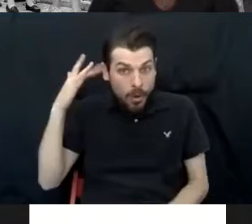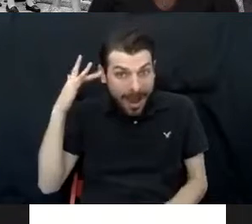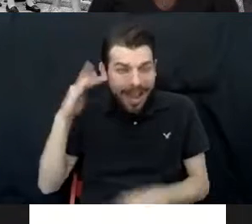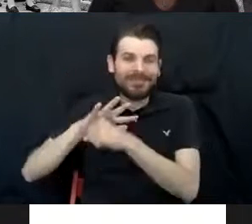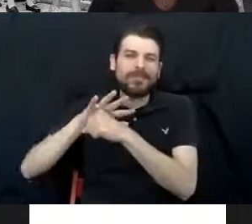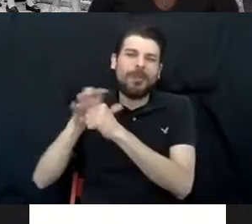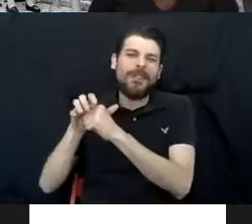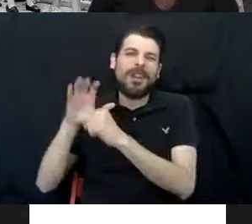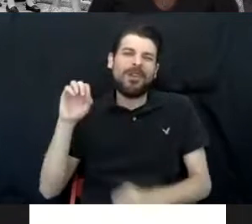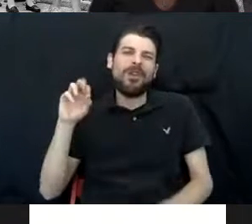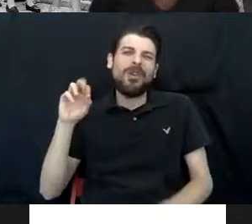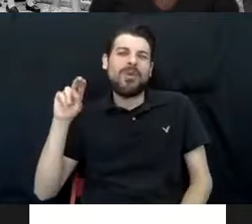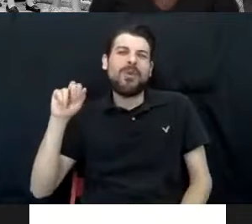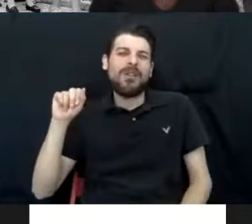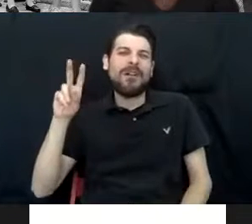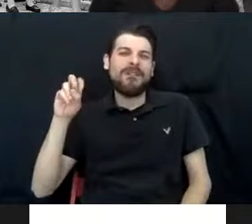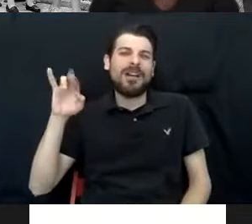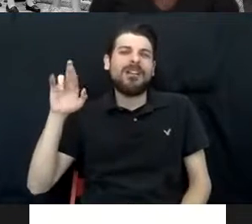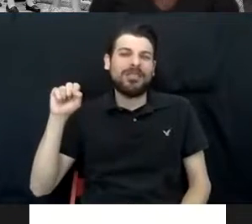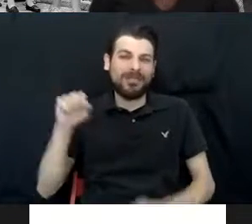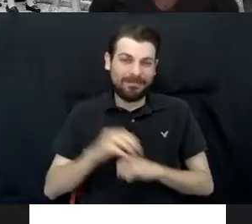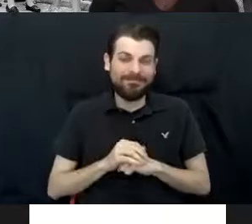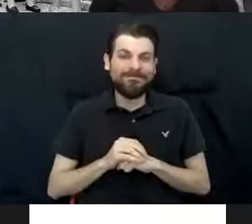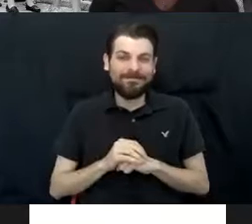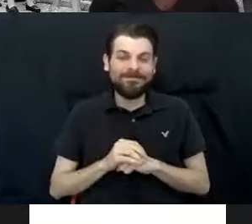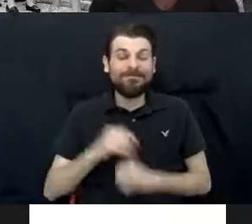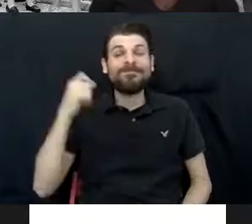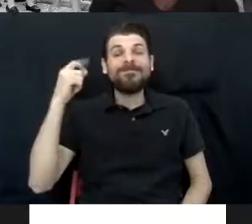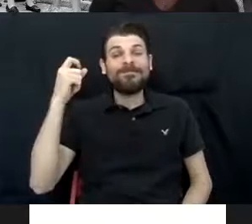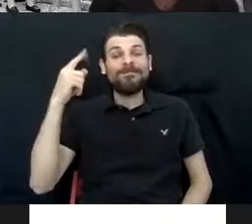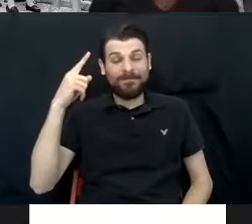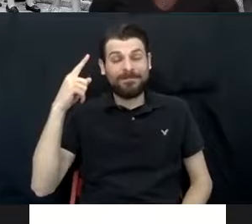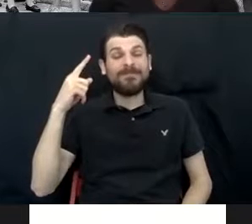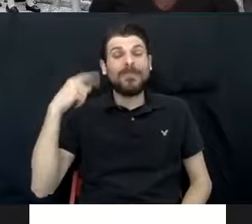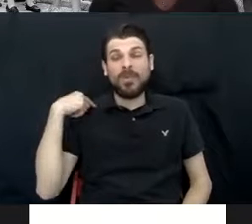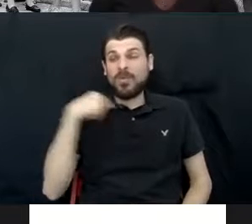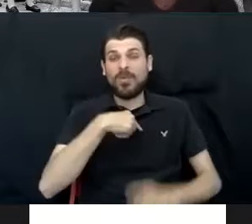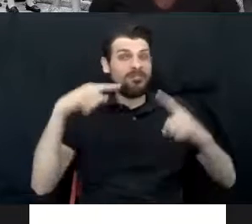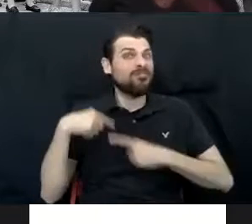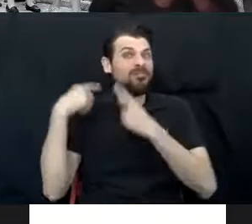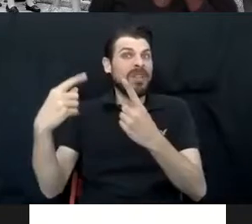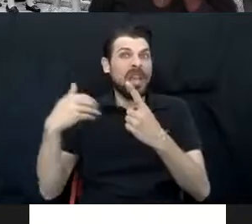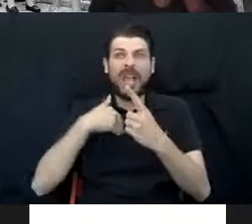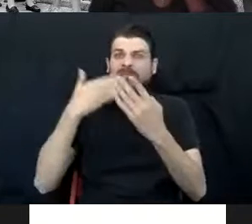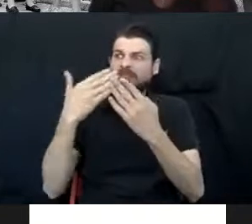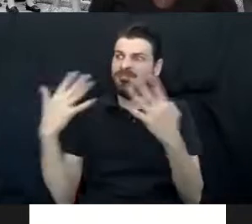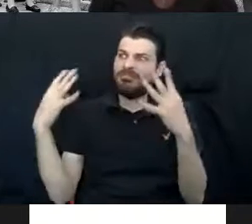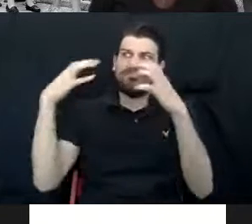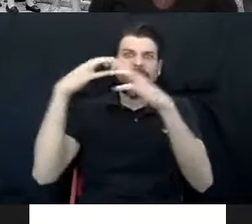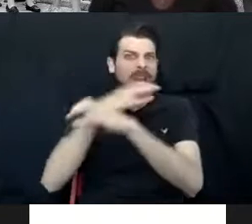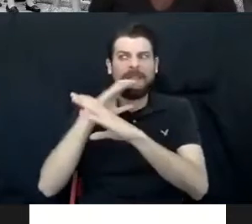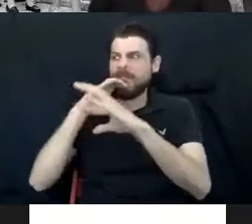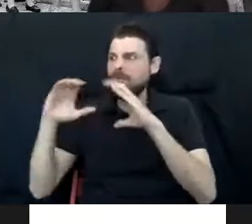The freedom singers were part of the extensive communications department of SNCC that spread the word and